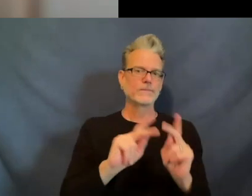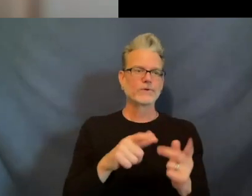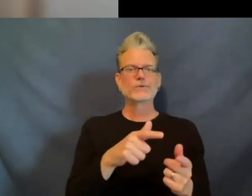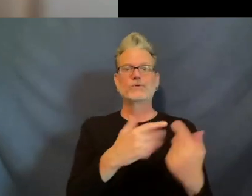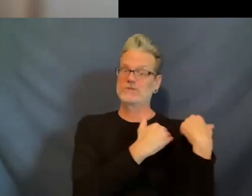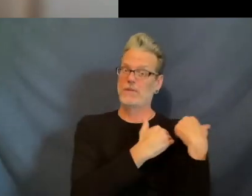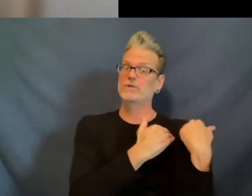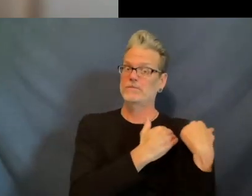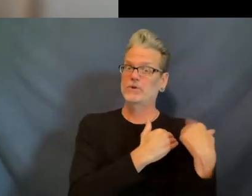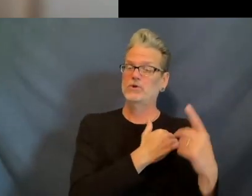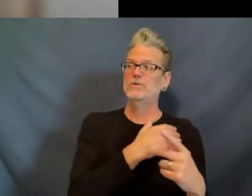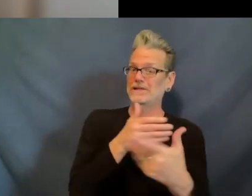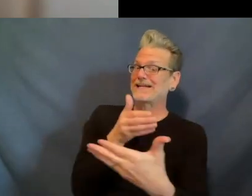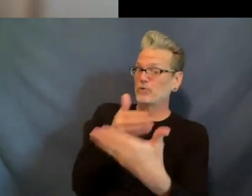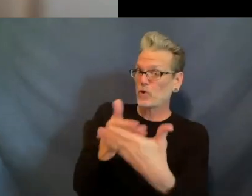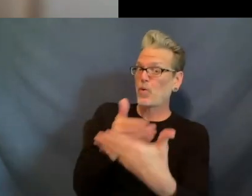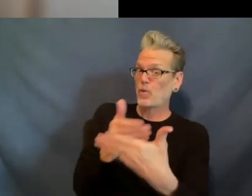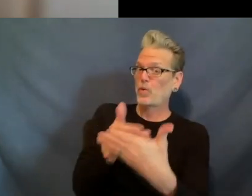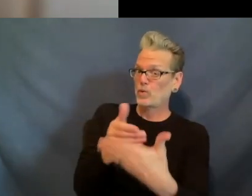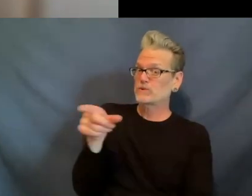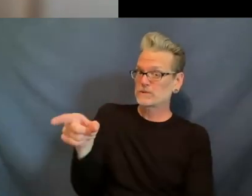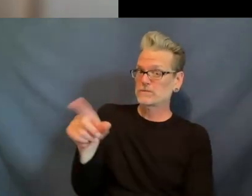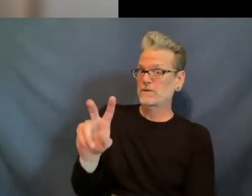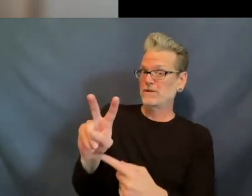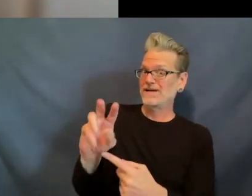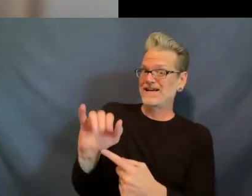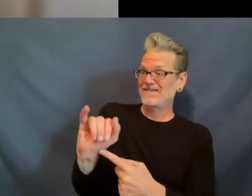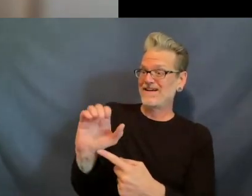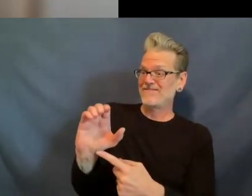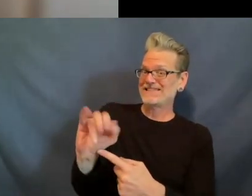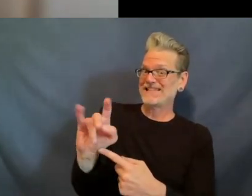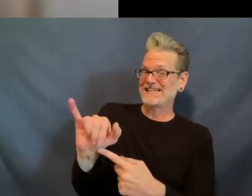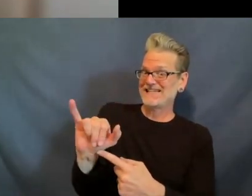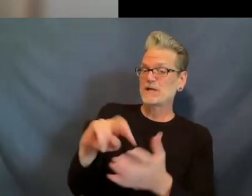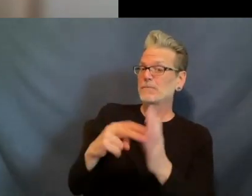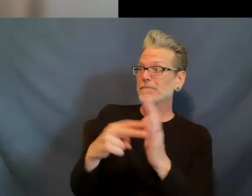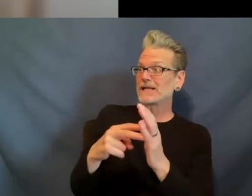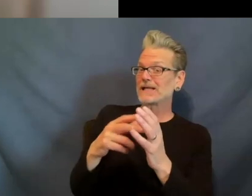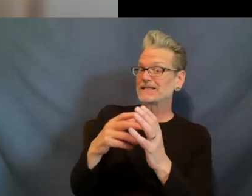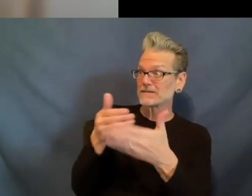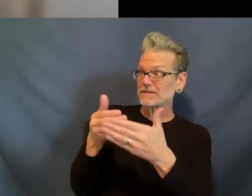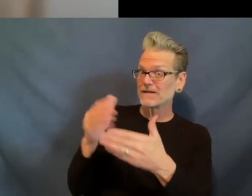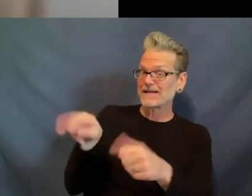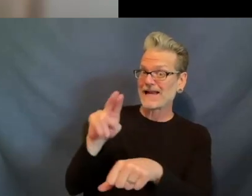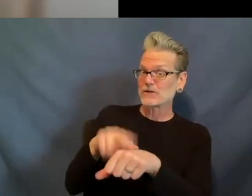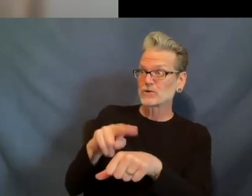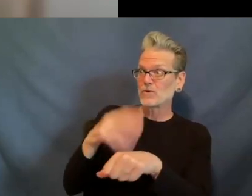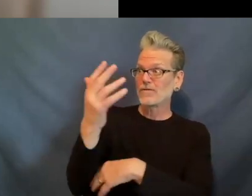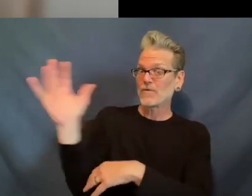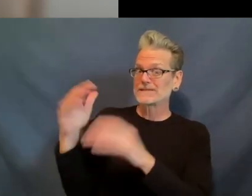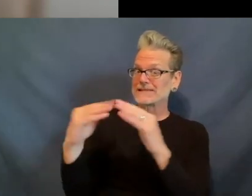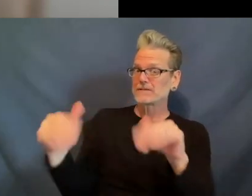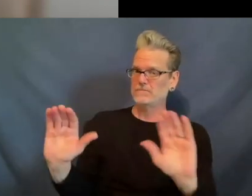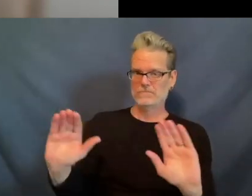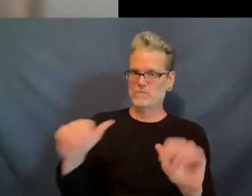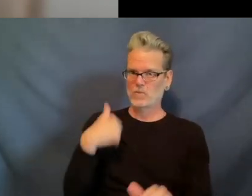in the vicinity, we don't define vicinity, of national forest system is authorized to also